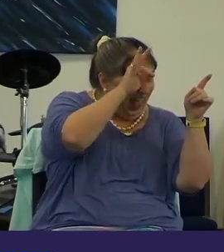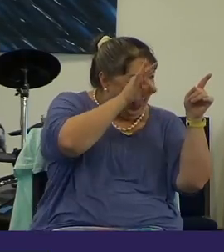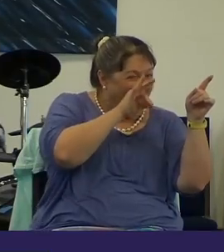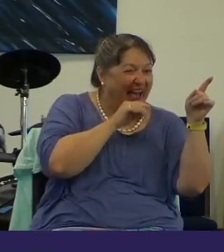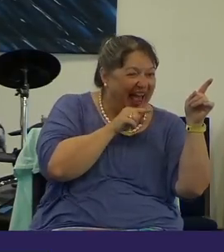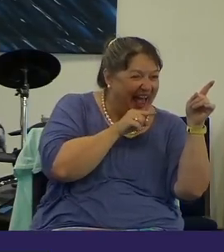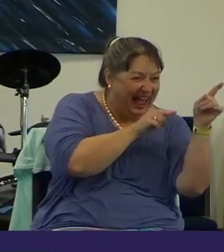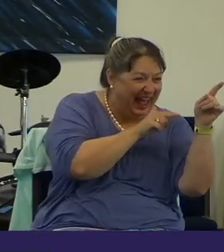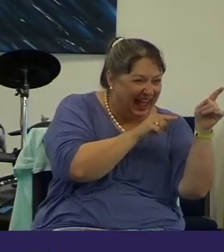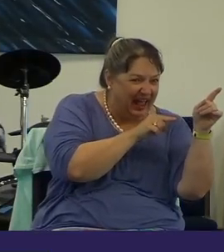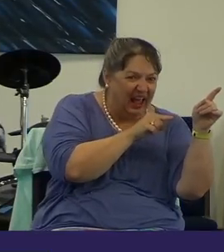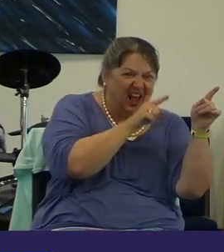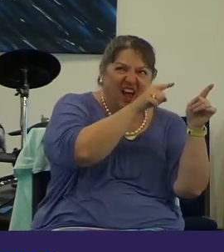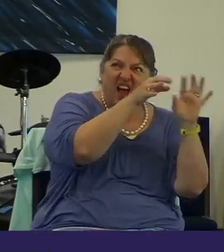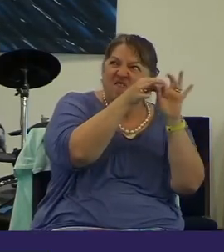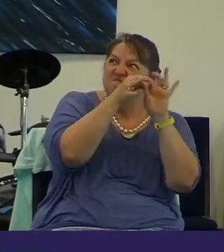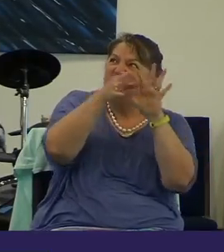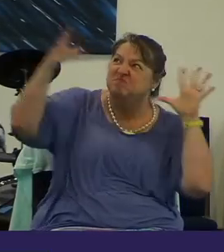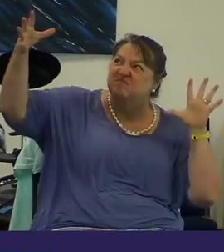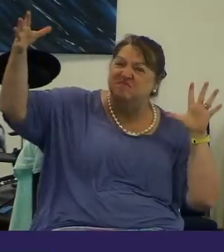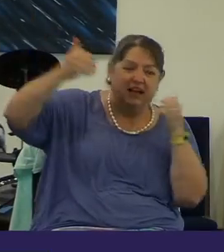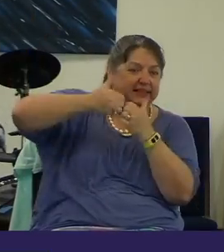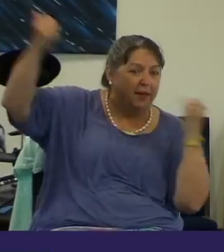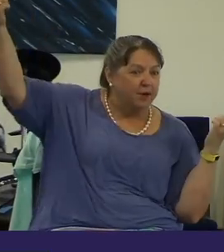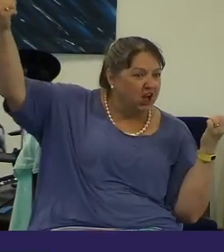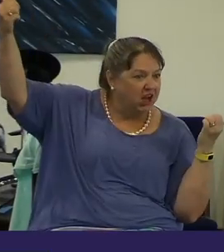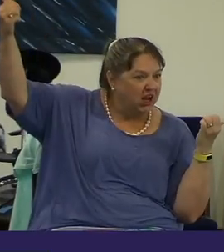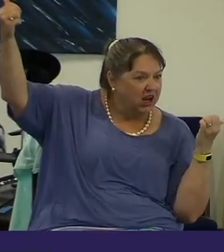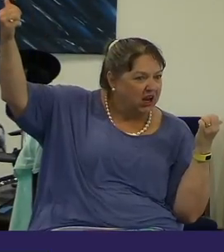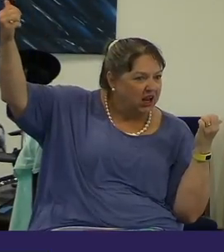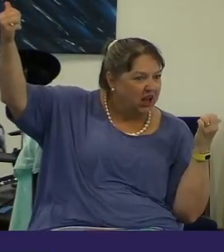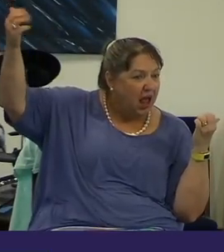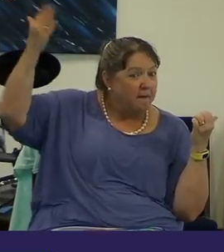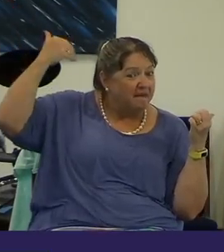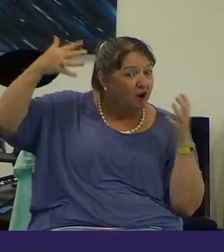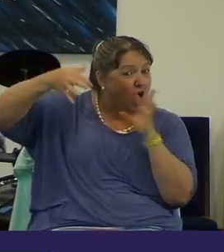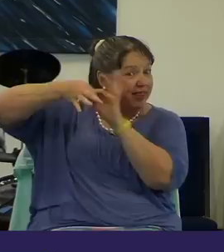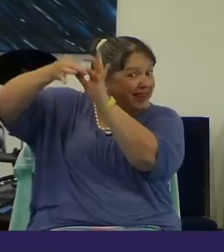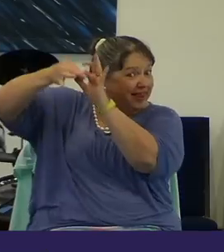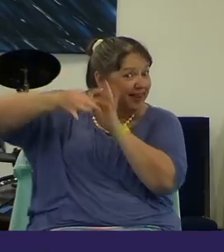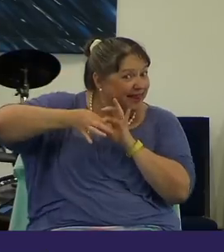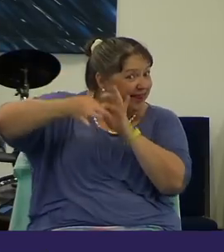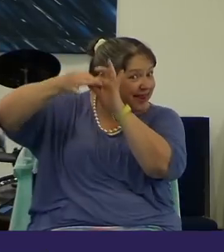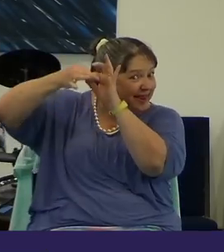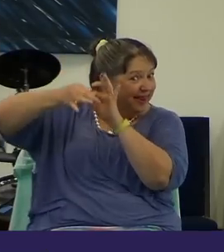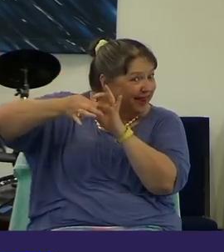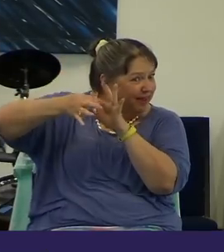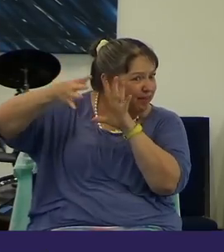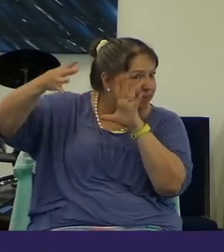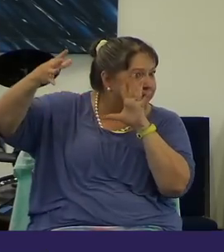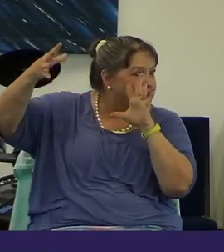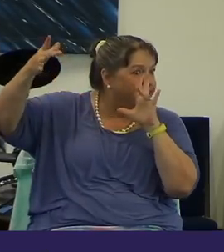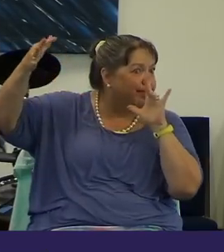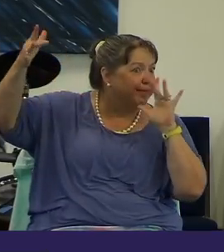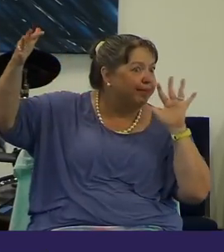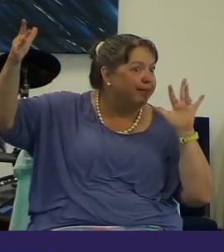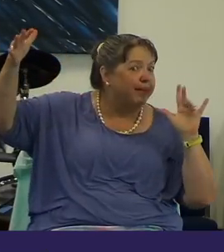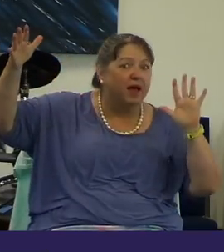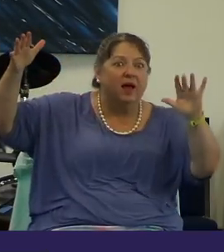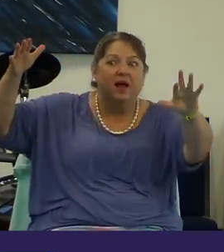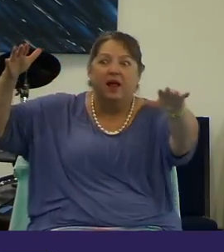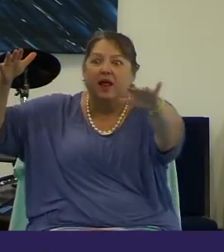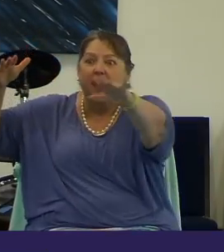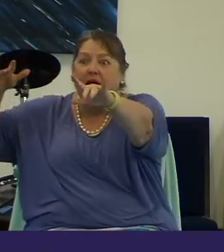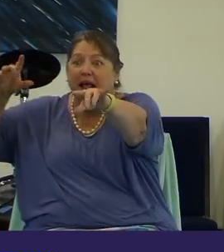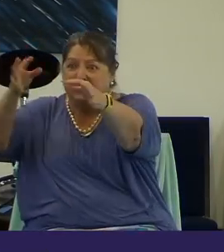half. He disunited. He separated harmony with God and his people and church. Please hear this. If there's anything you